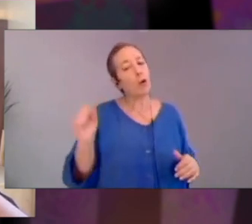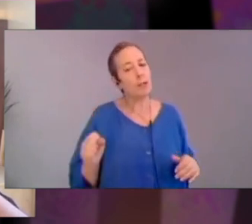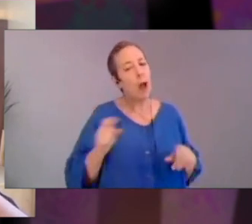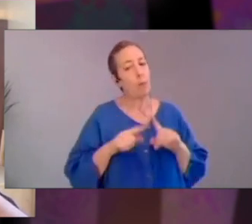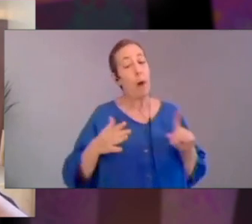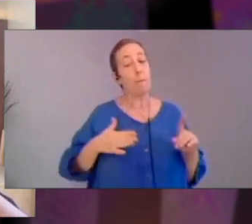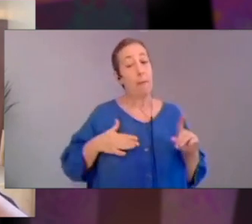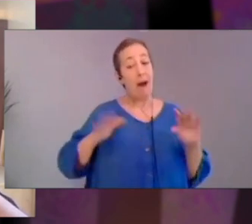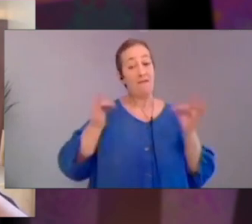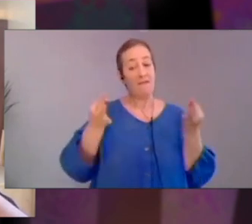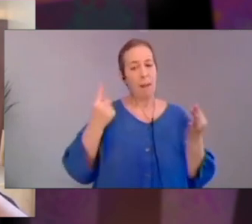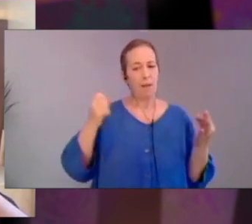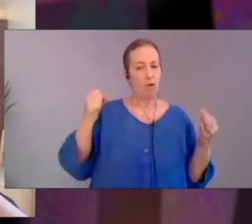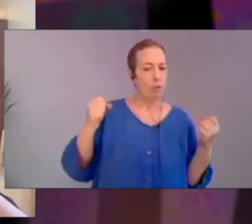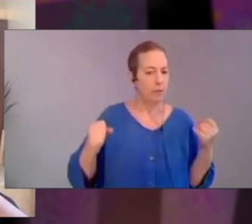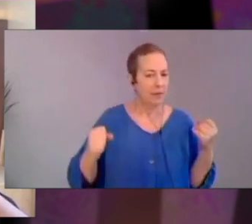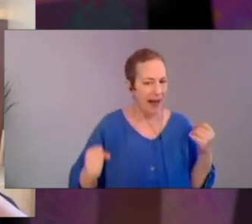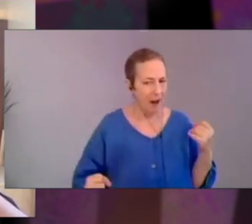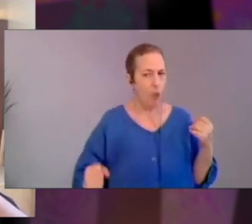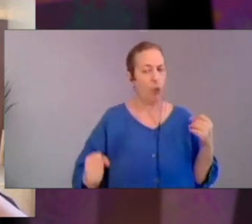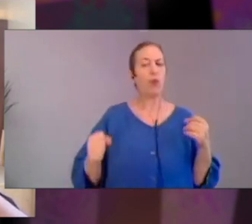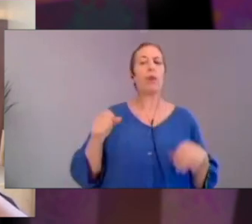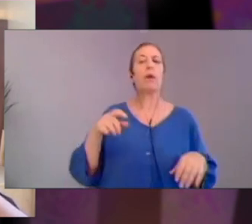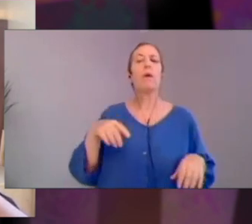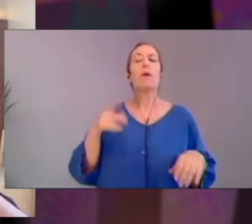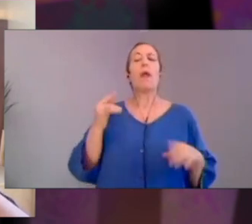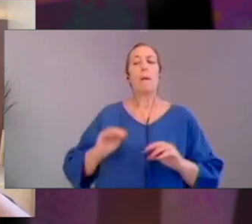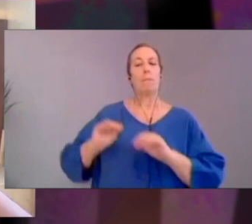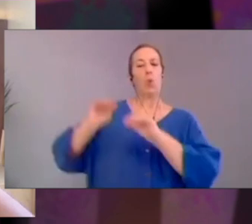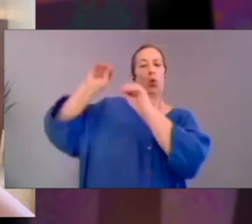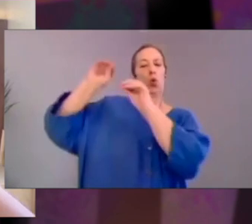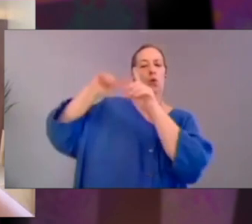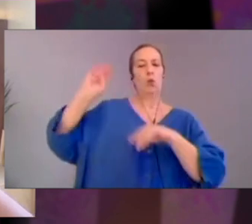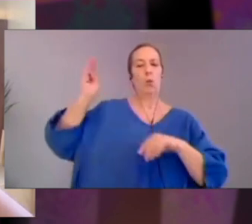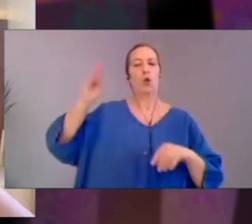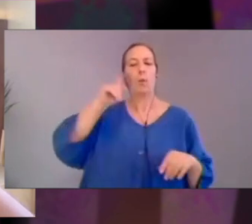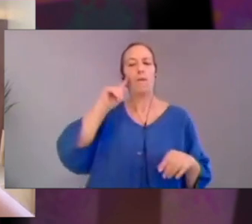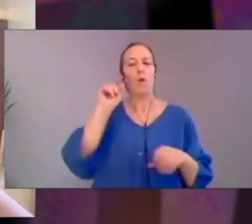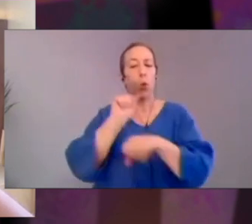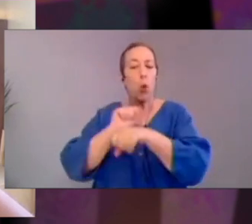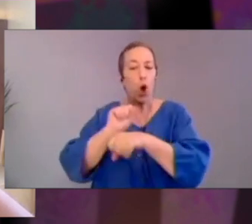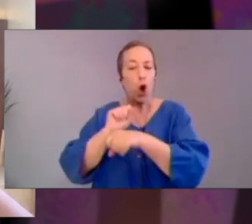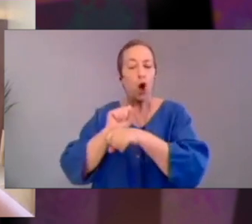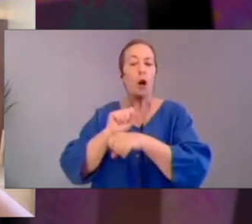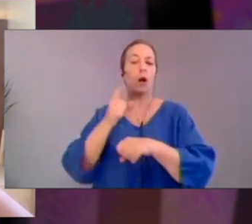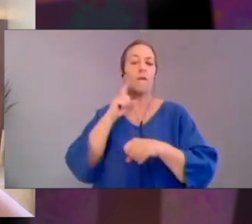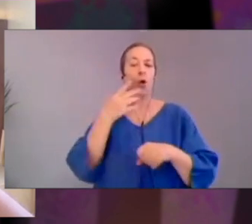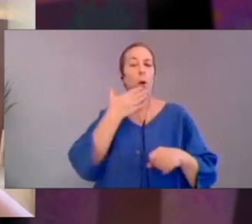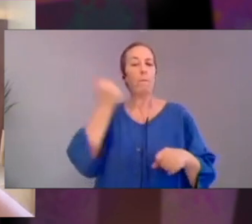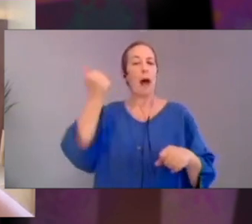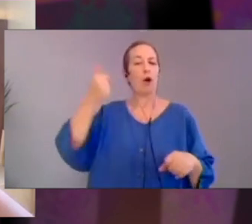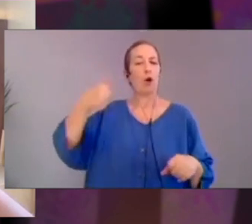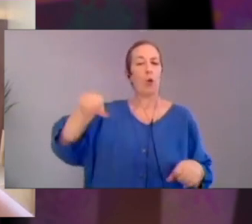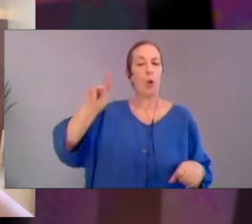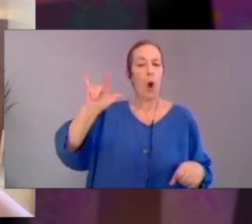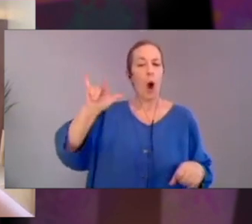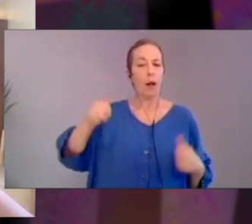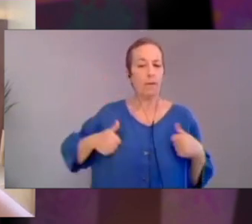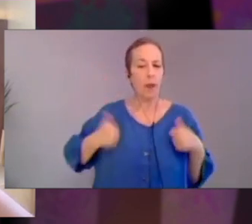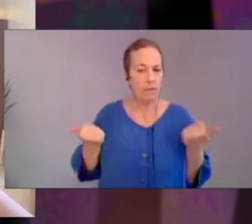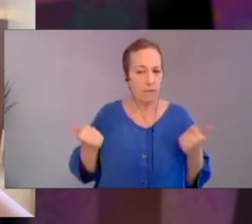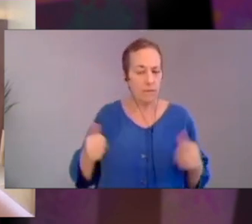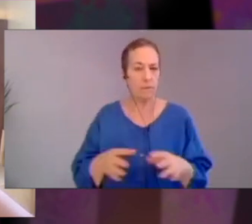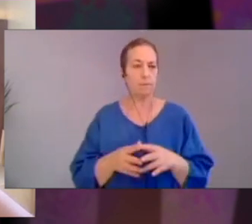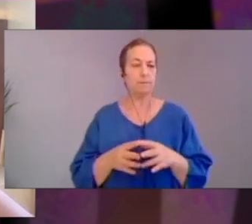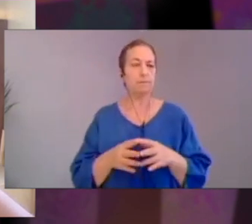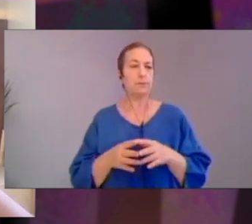folks come from further south, and they moved up here seeking work and a better quality of life. So the places that they